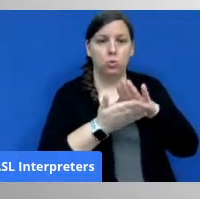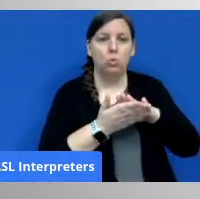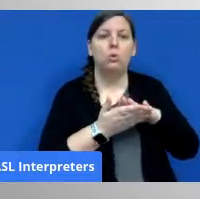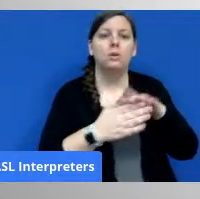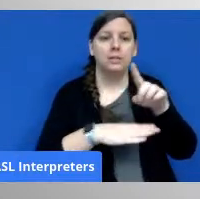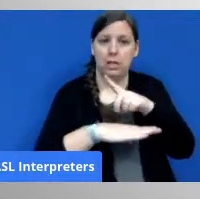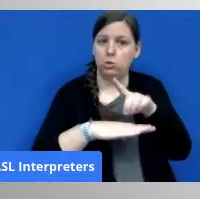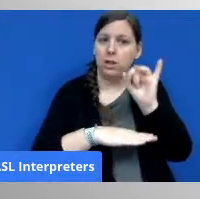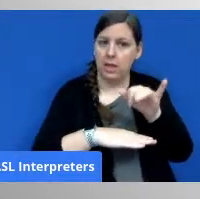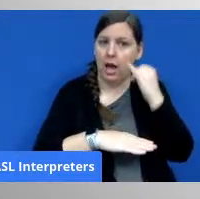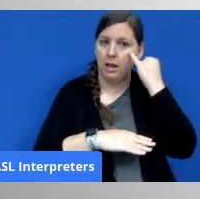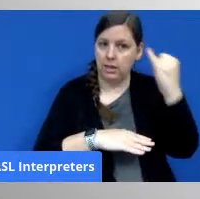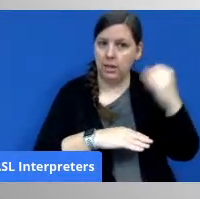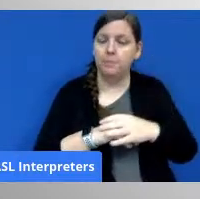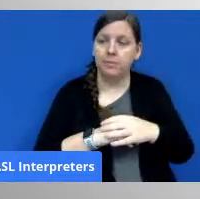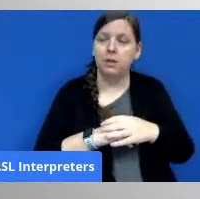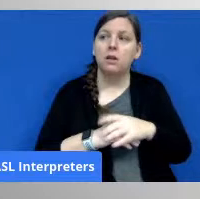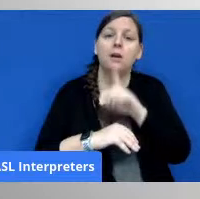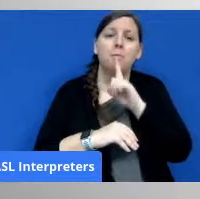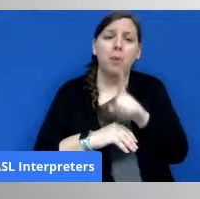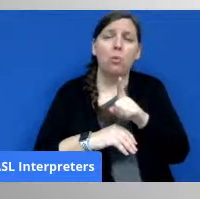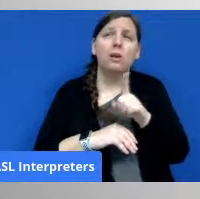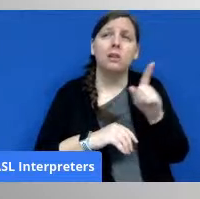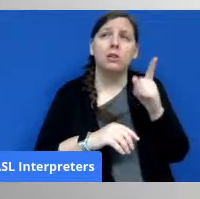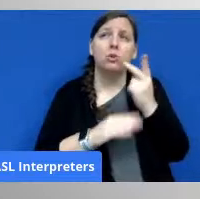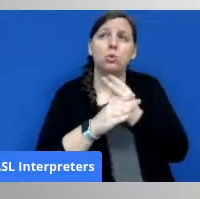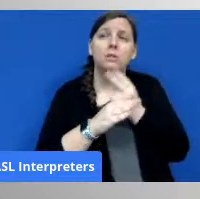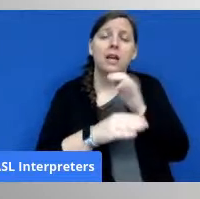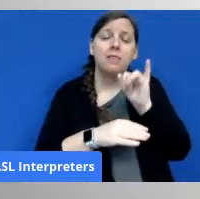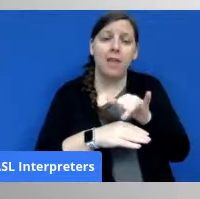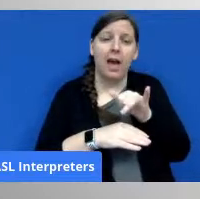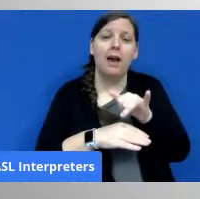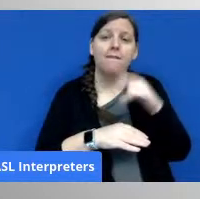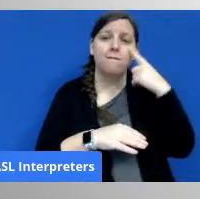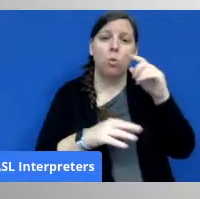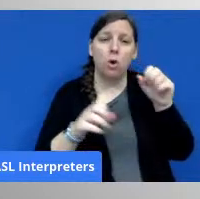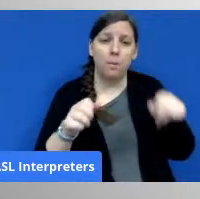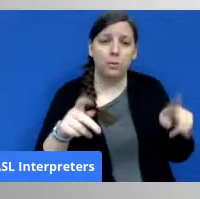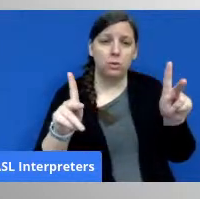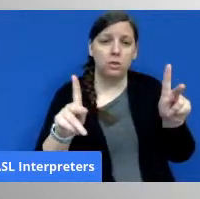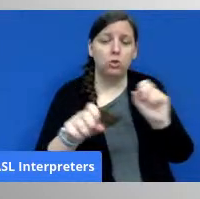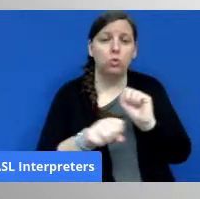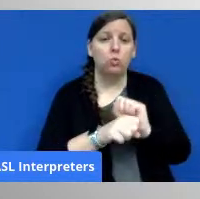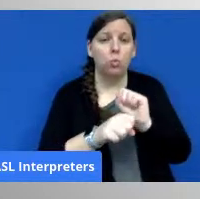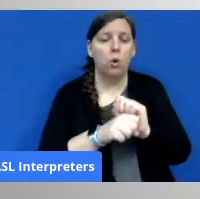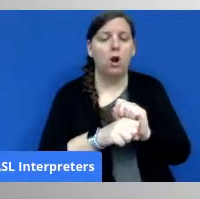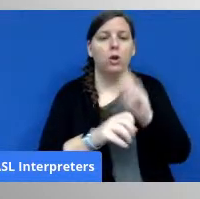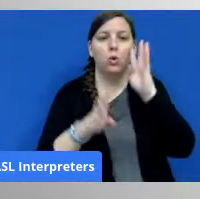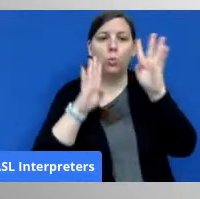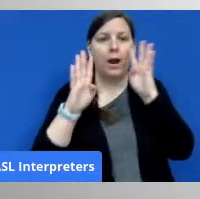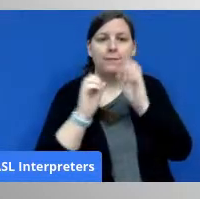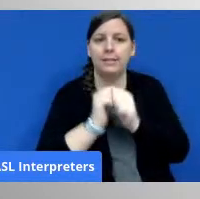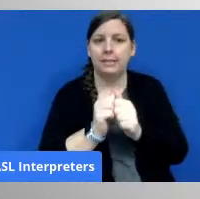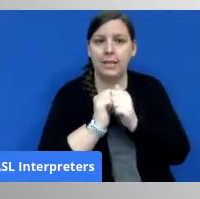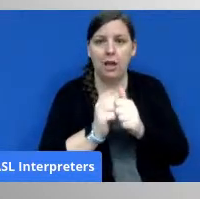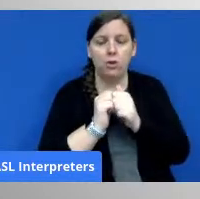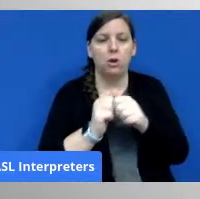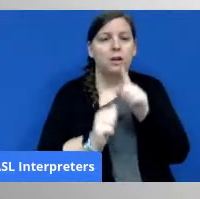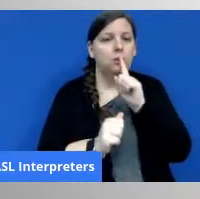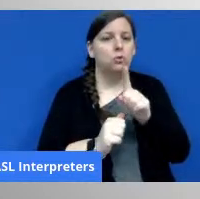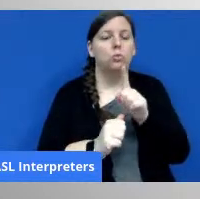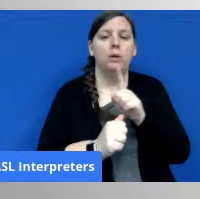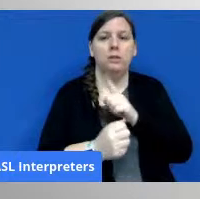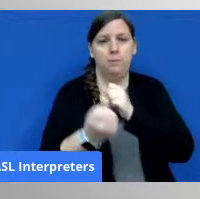But really sort of using that as an opportunity to work creatively together to really serve the